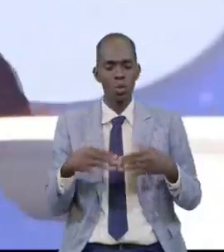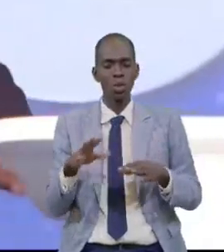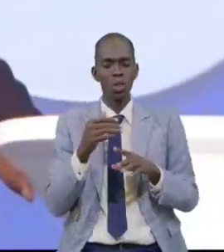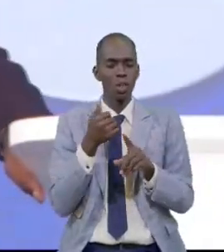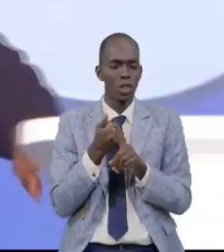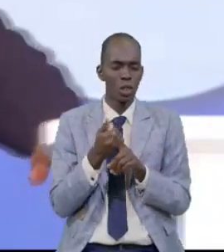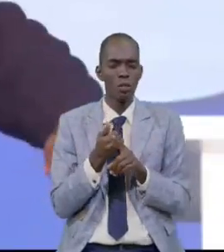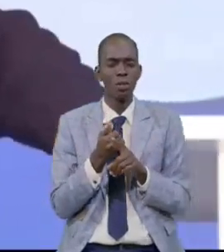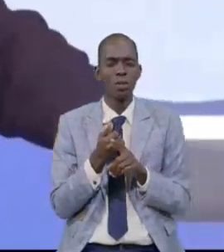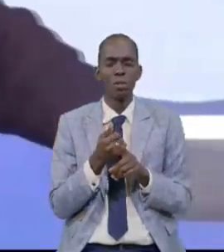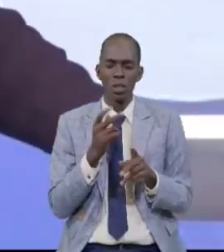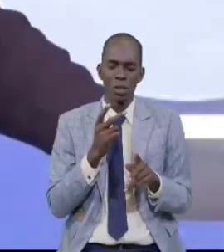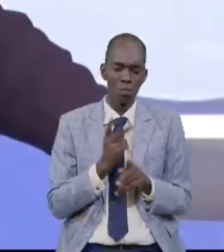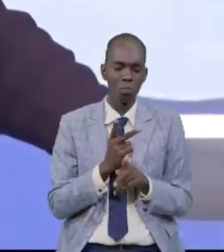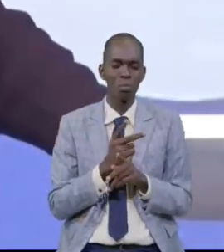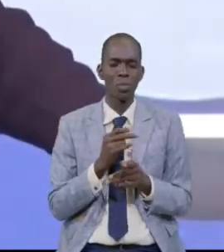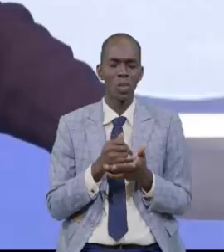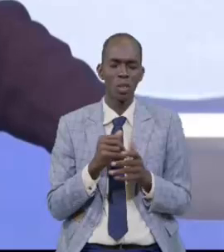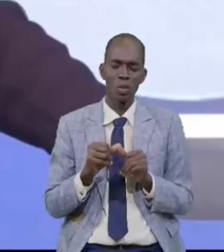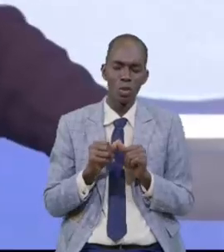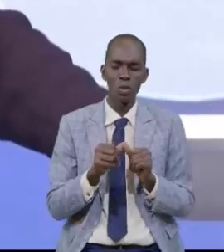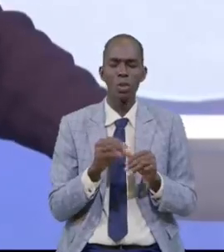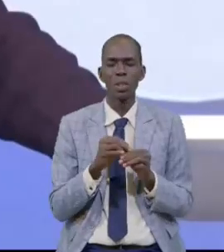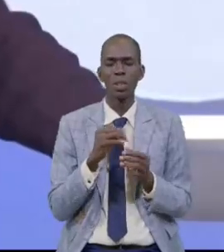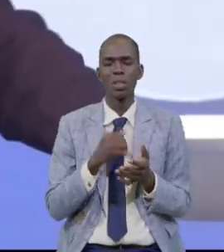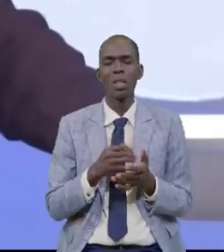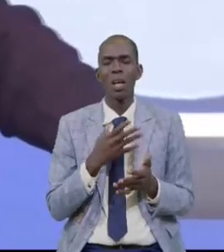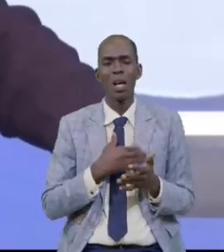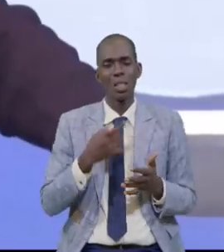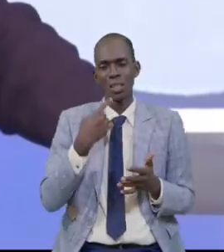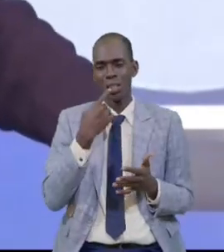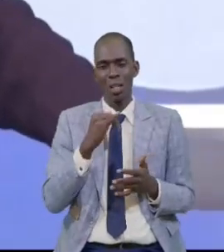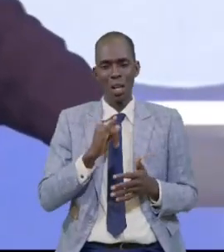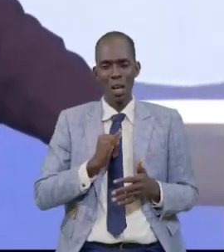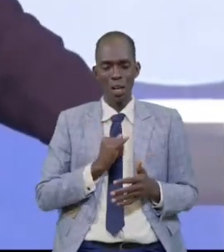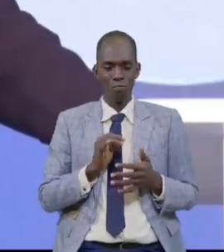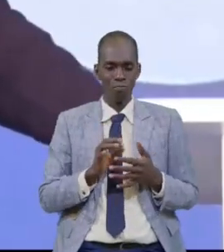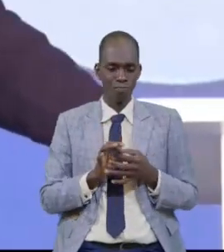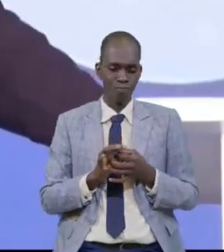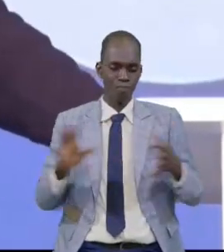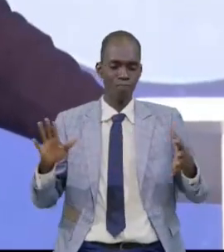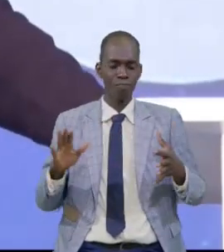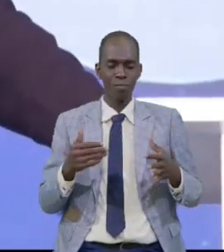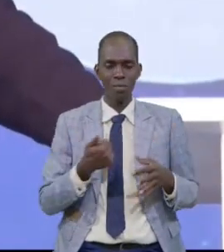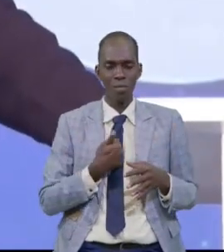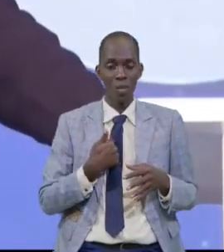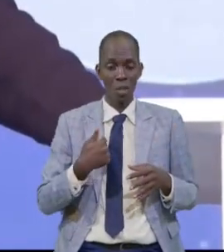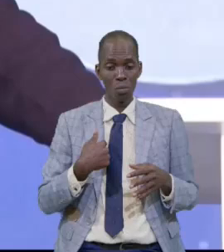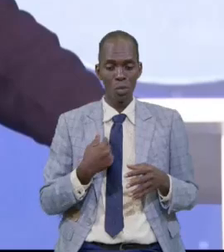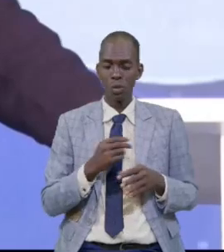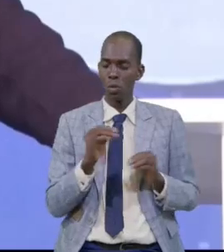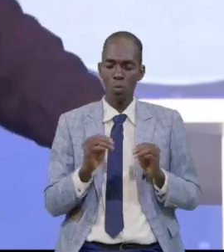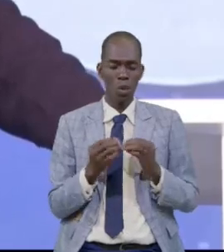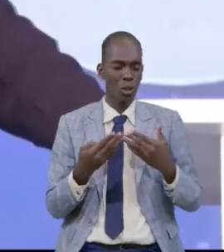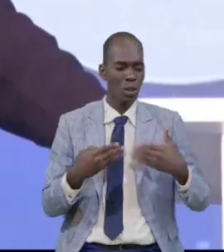up and say, I unsell. I'm not selling my soul anymore. I'm not selling